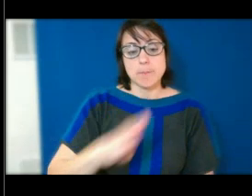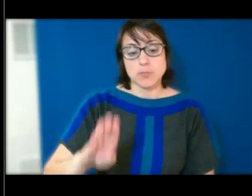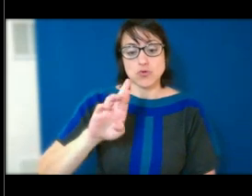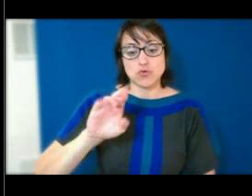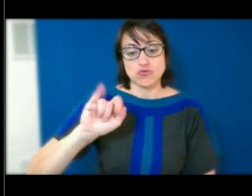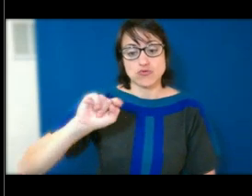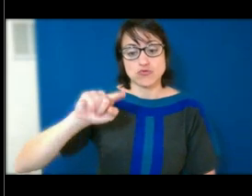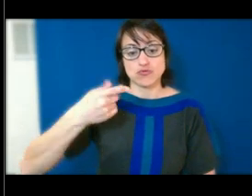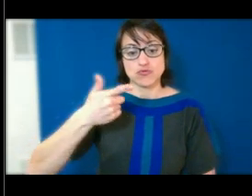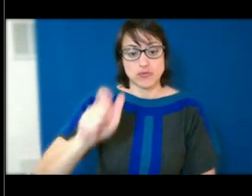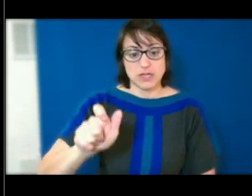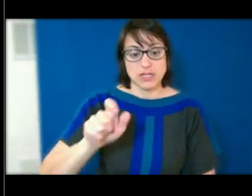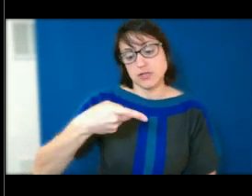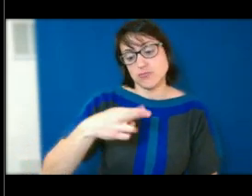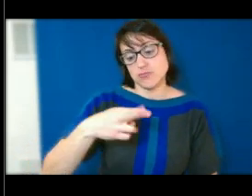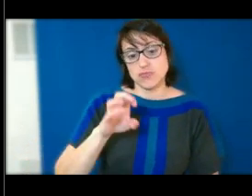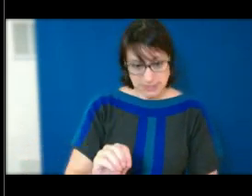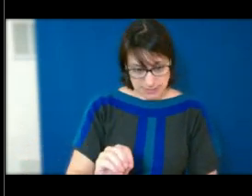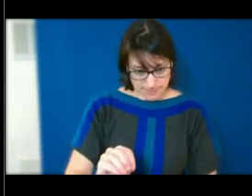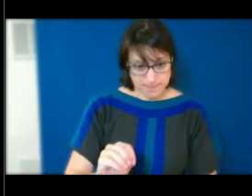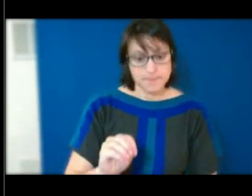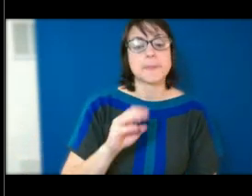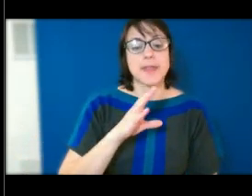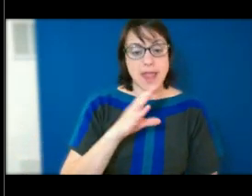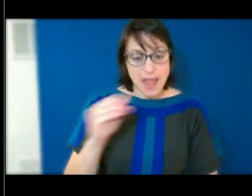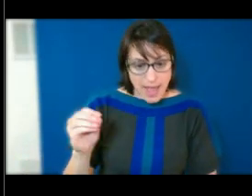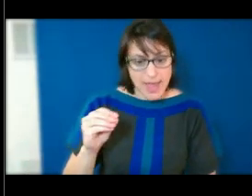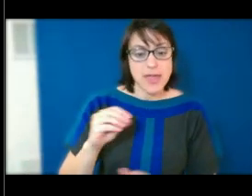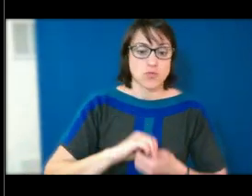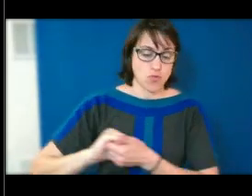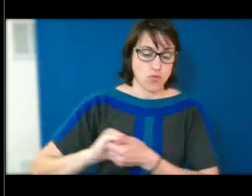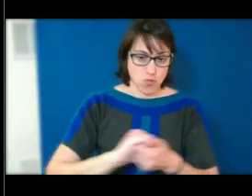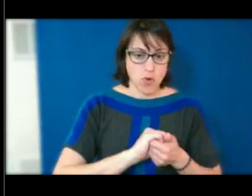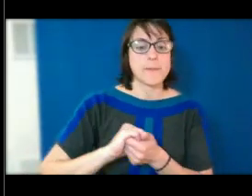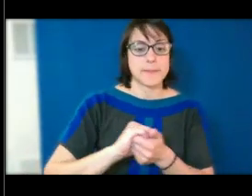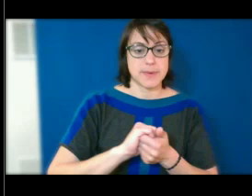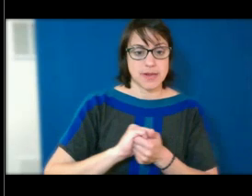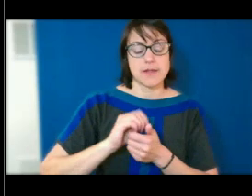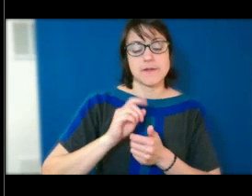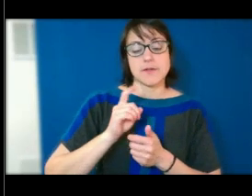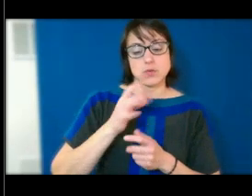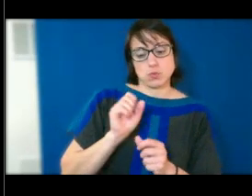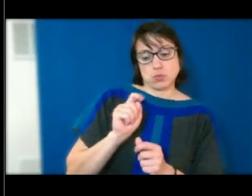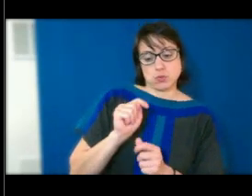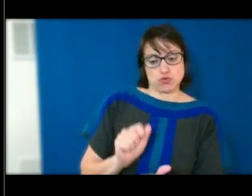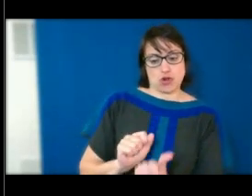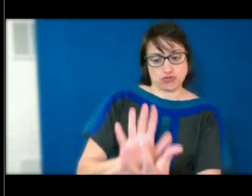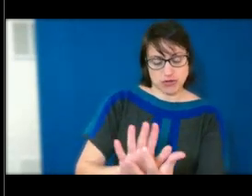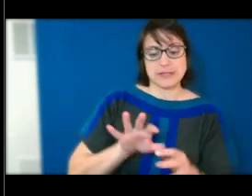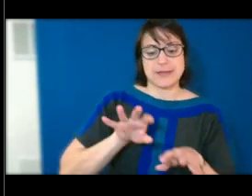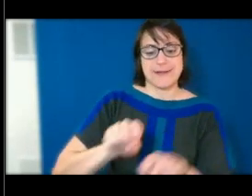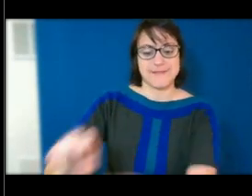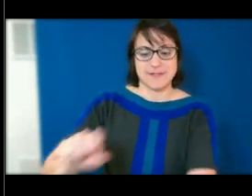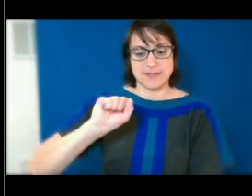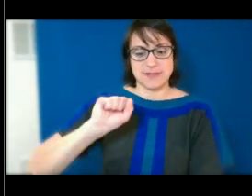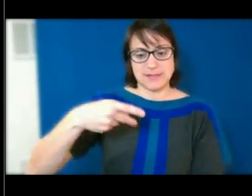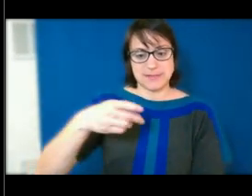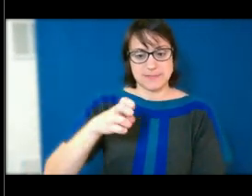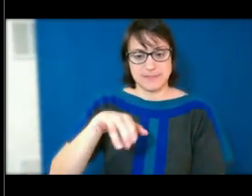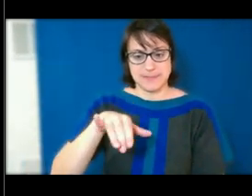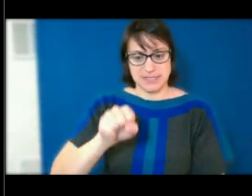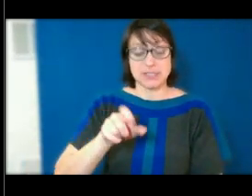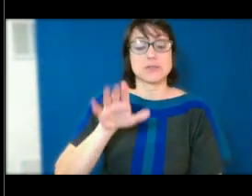a community-based initiative that breaks down barriers to healthcare in historically underserved communities. She earned her BS in environmental